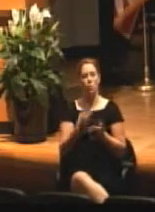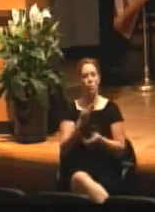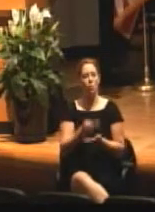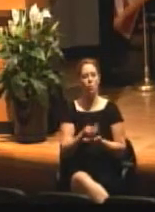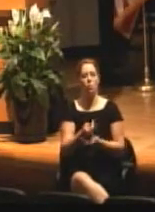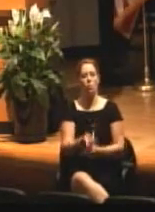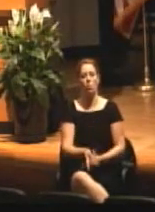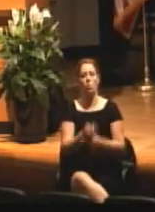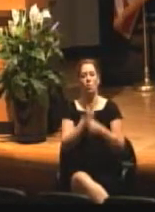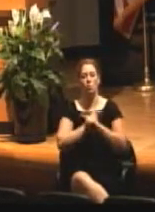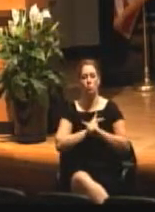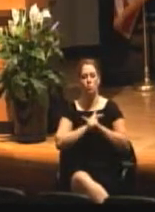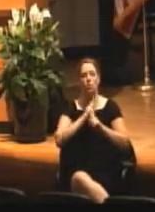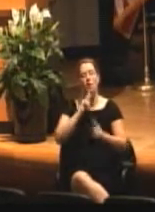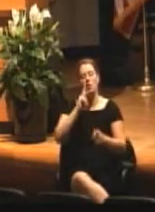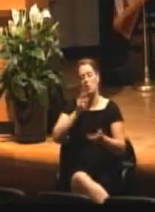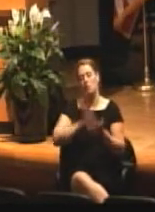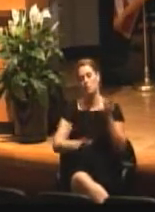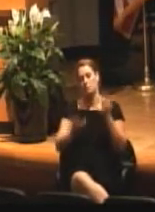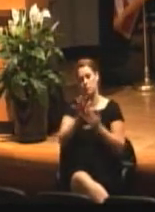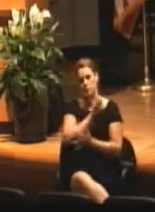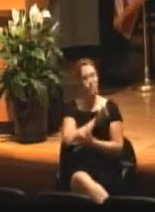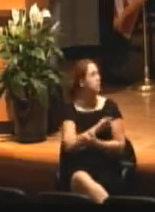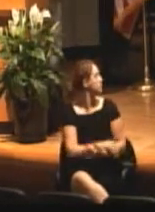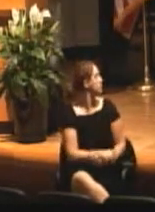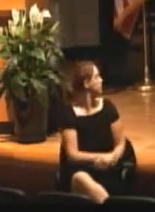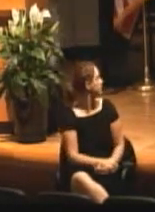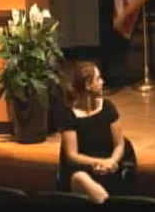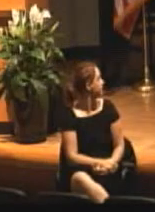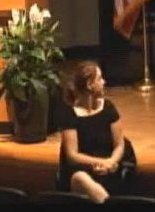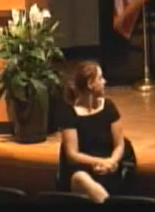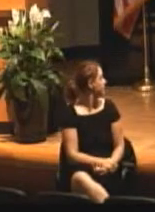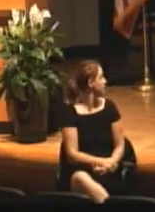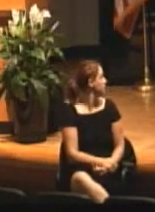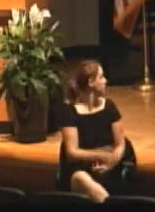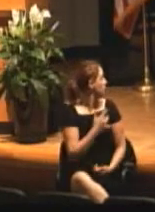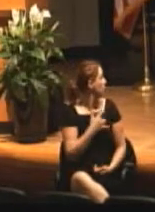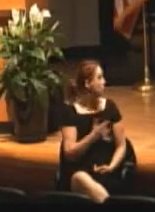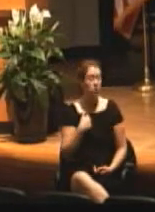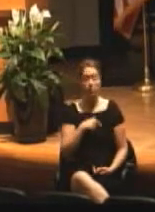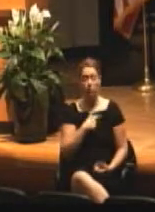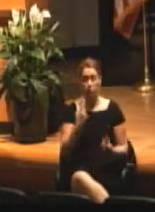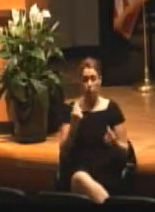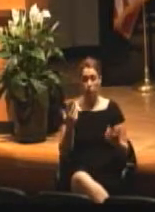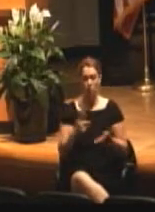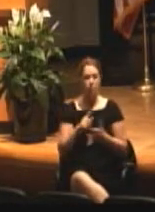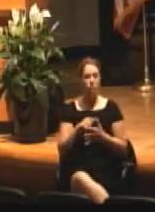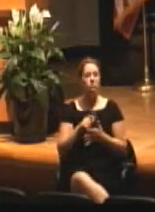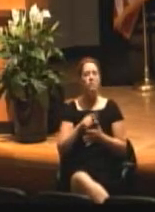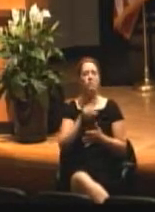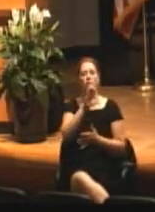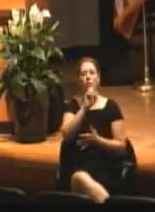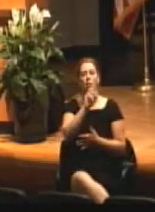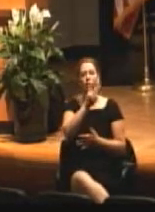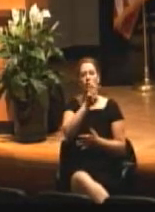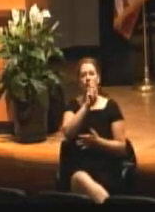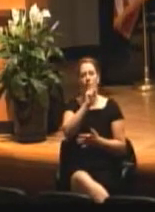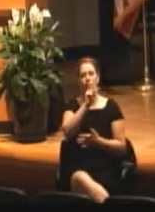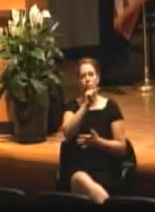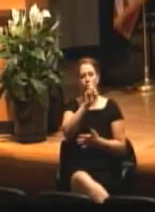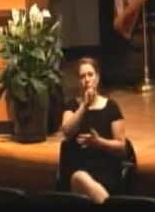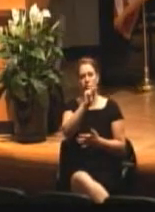loan pieces for what we do typically, I've got conventional loans, FHA, VA, bond money,